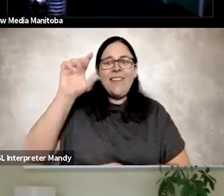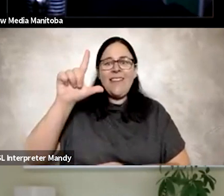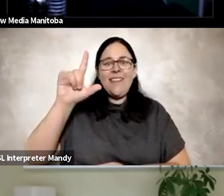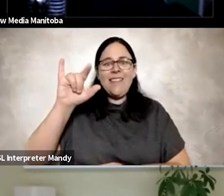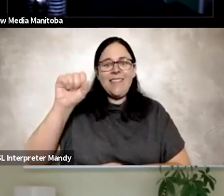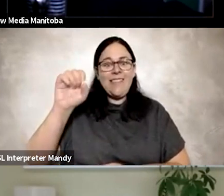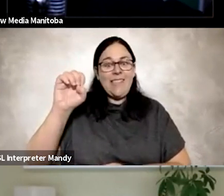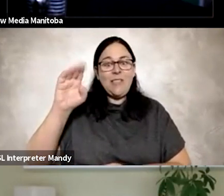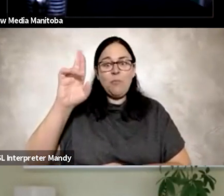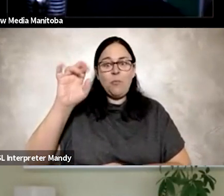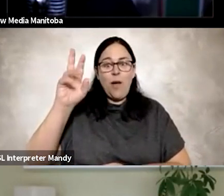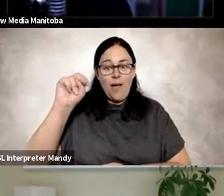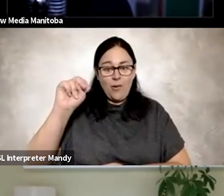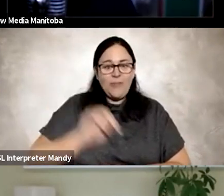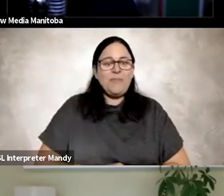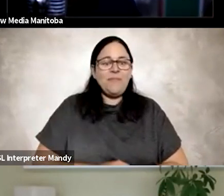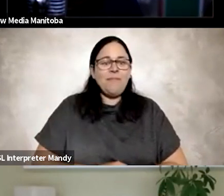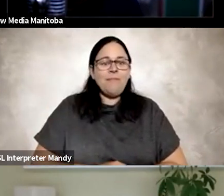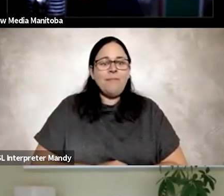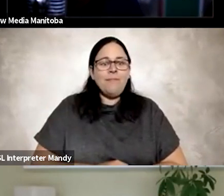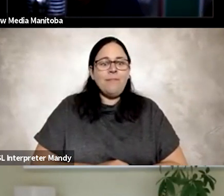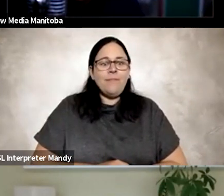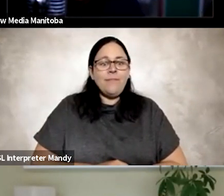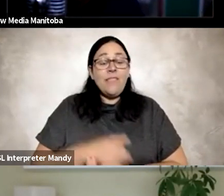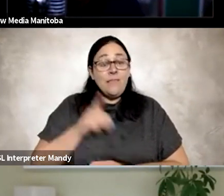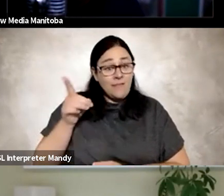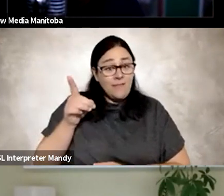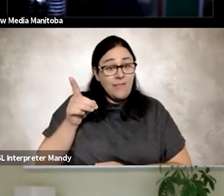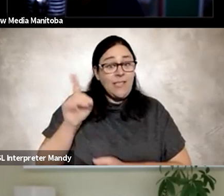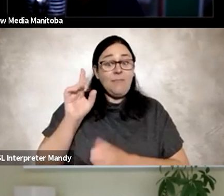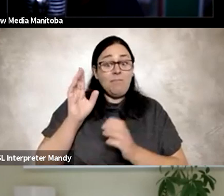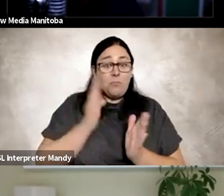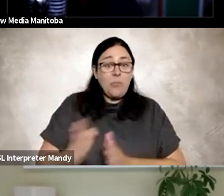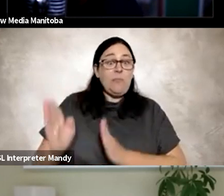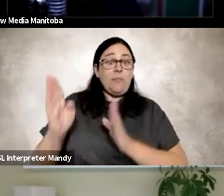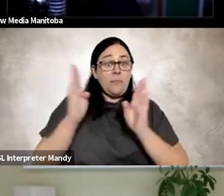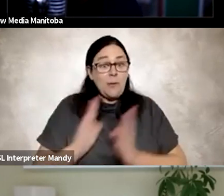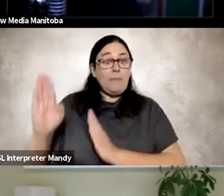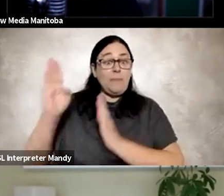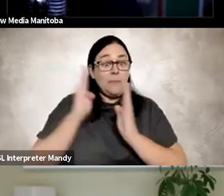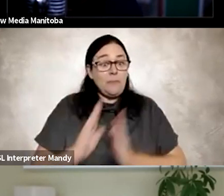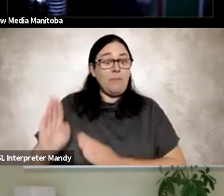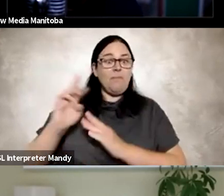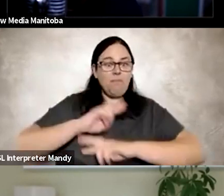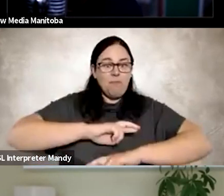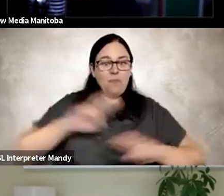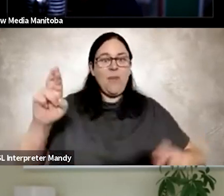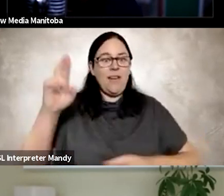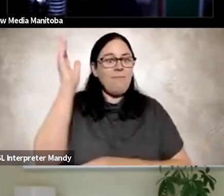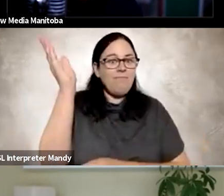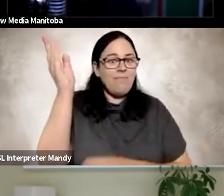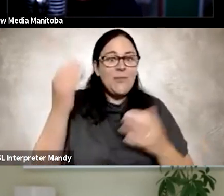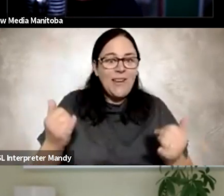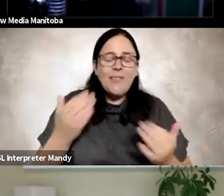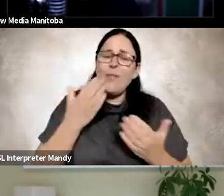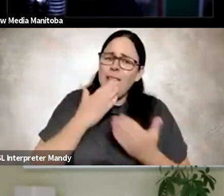Lise is with us today and she has spent a lot of time preparing for this. So thank you very much, Lise, for your being with us